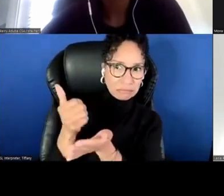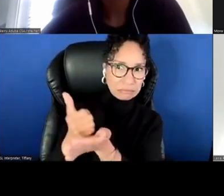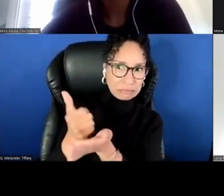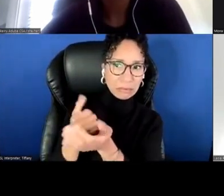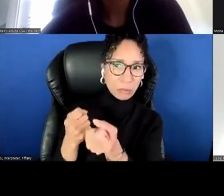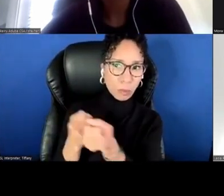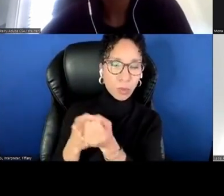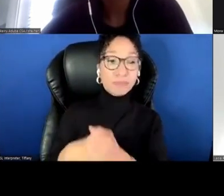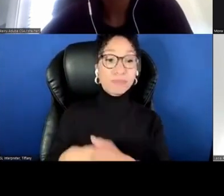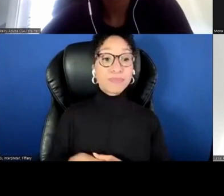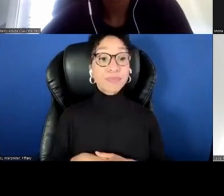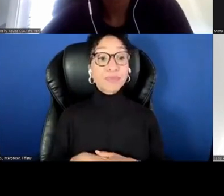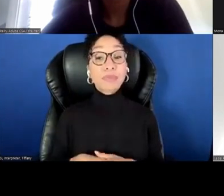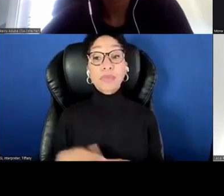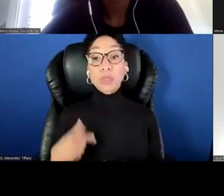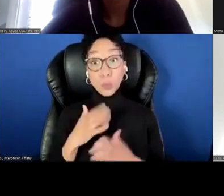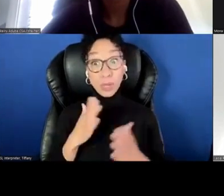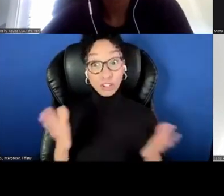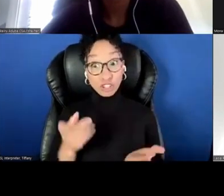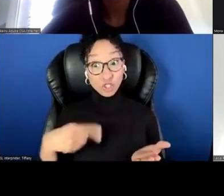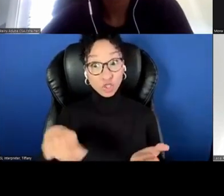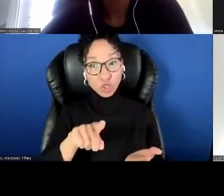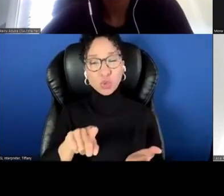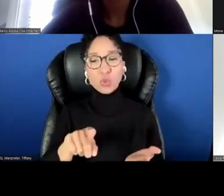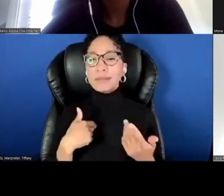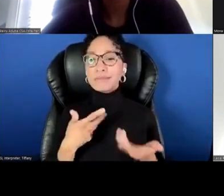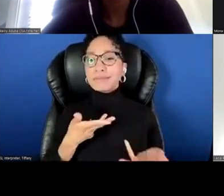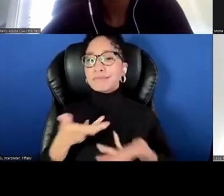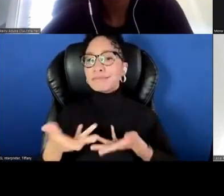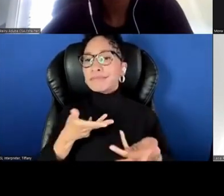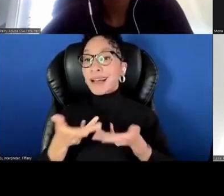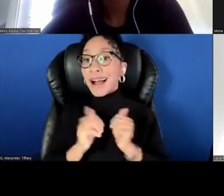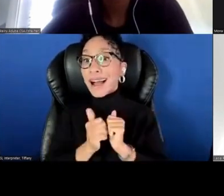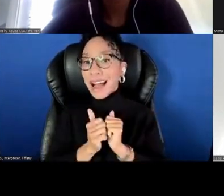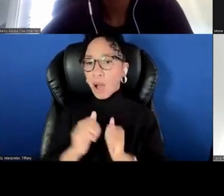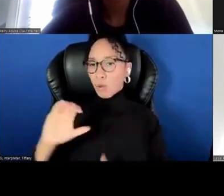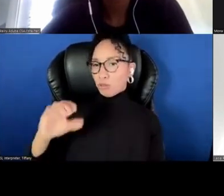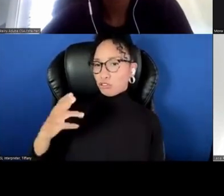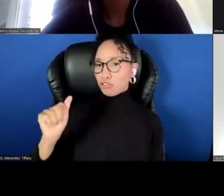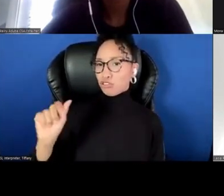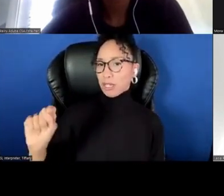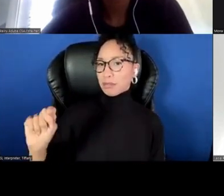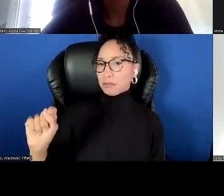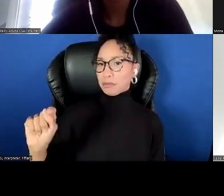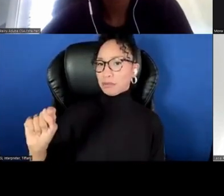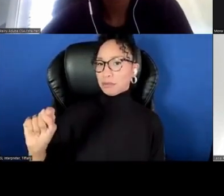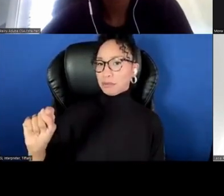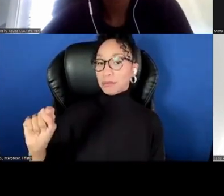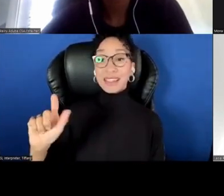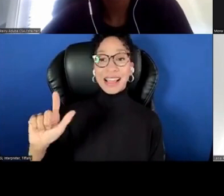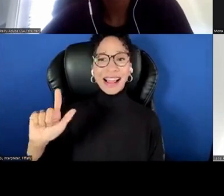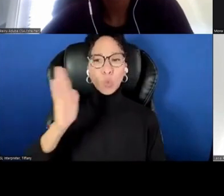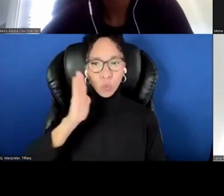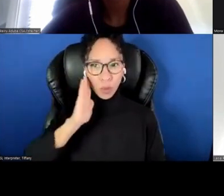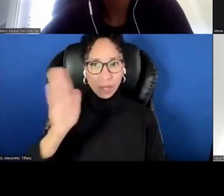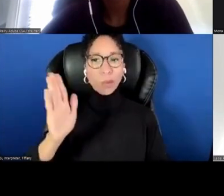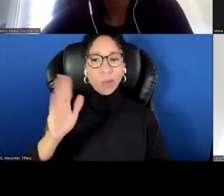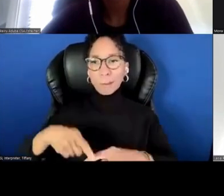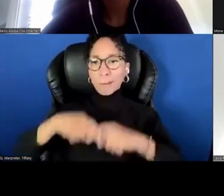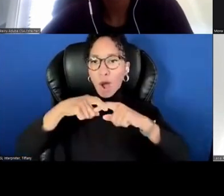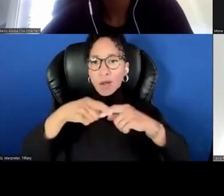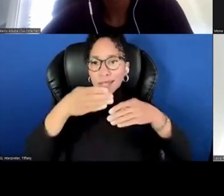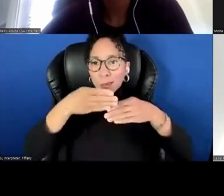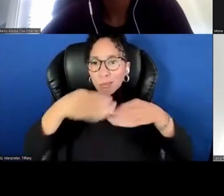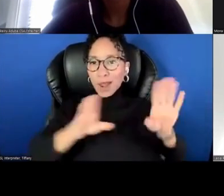We encourage all of you to use the chat for engagements. Later, as just mentioned, we will be conducting breakout rooms to be a part of